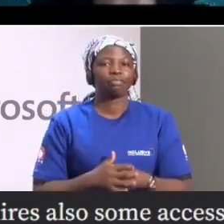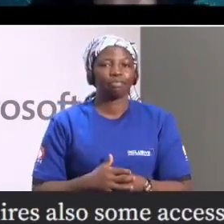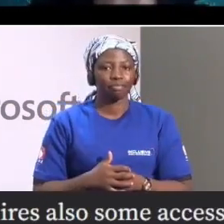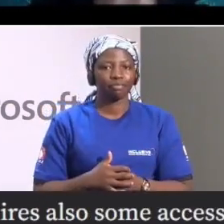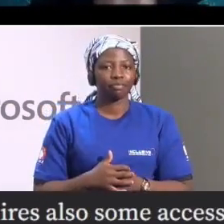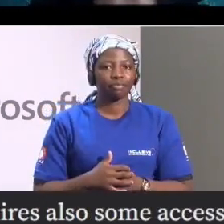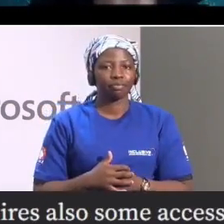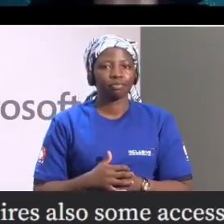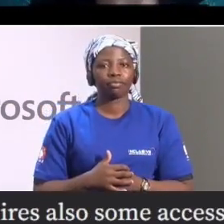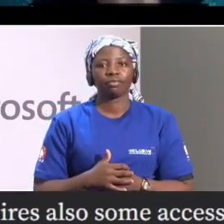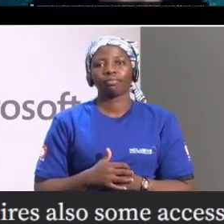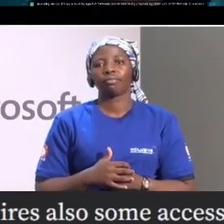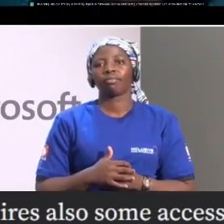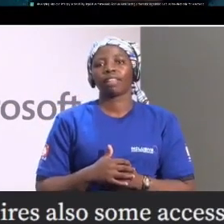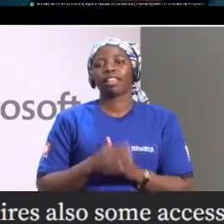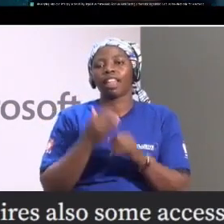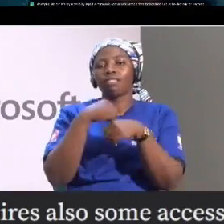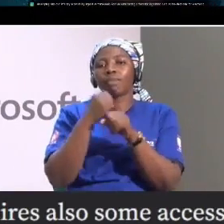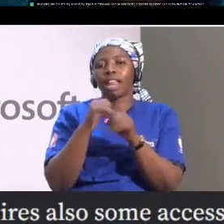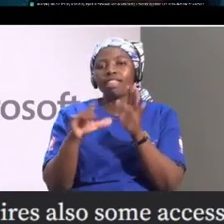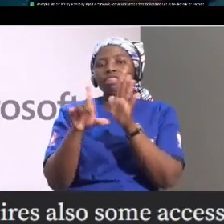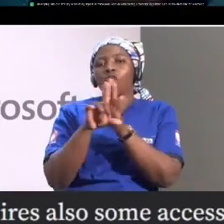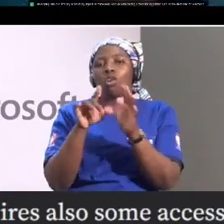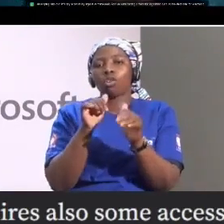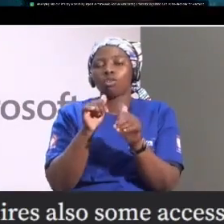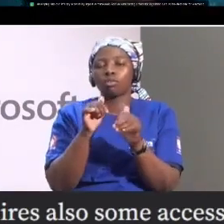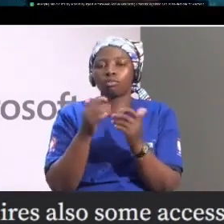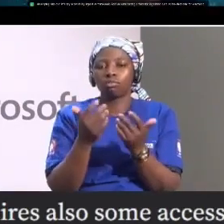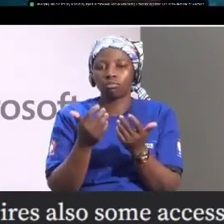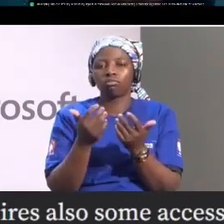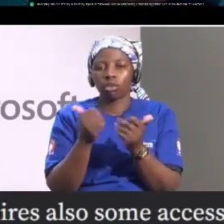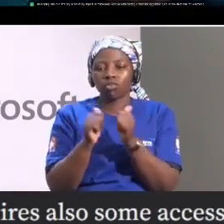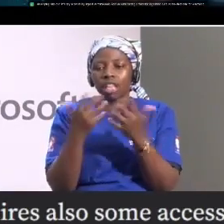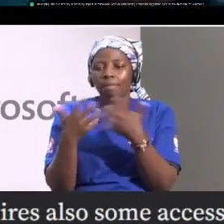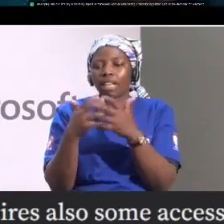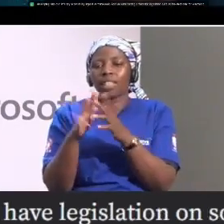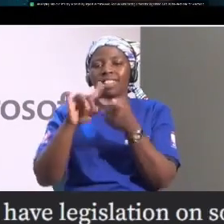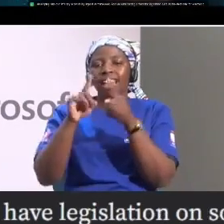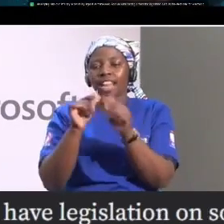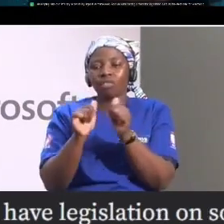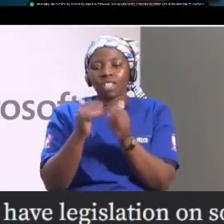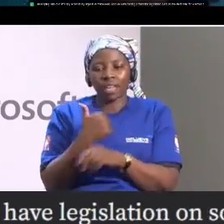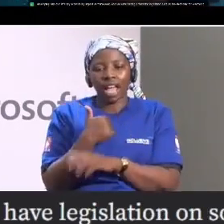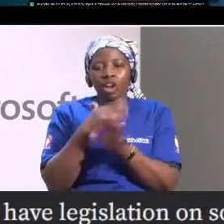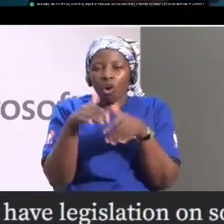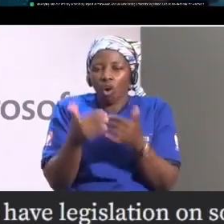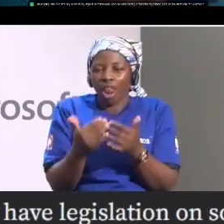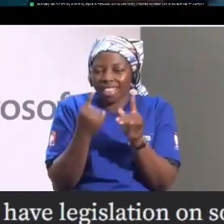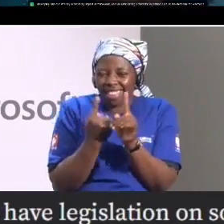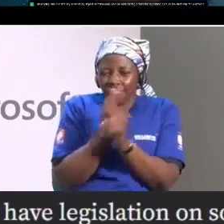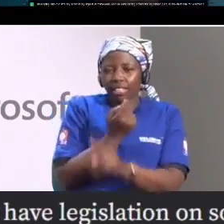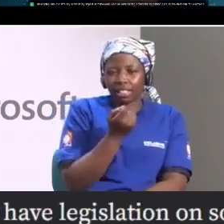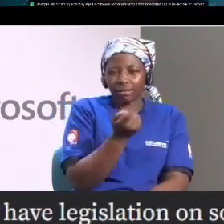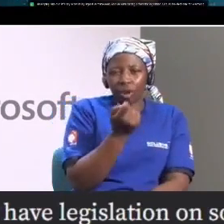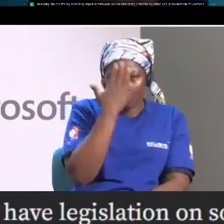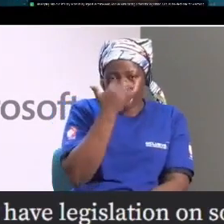we have put in the legislation are a little bit more demanding than the standard that we had, or let's say, or a little bit different, because it